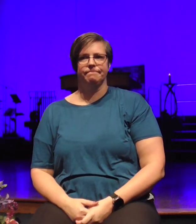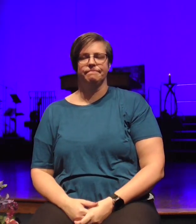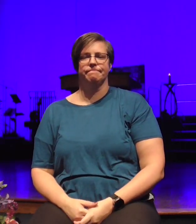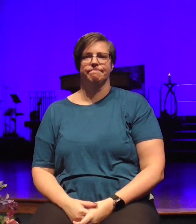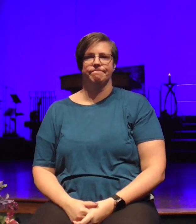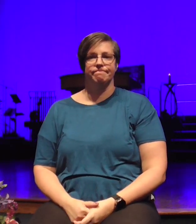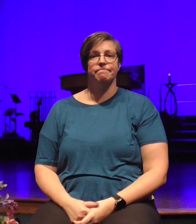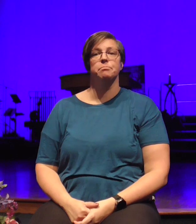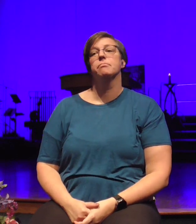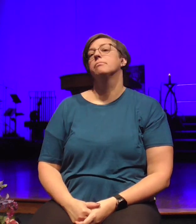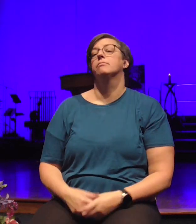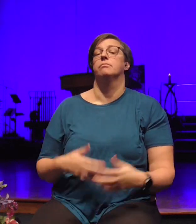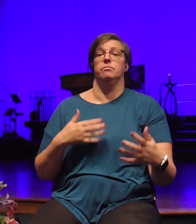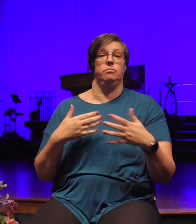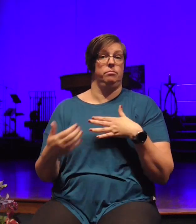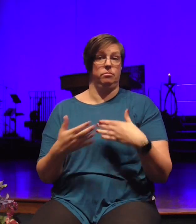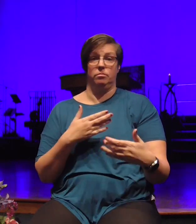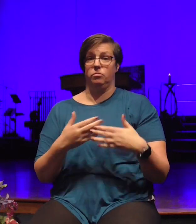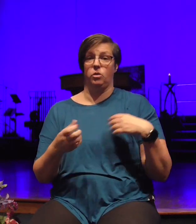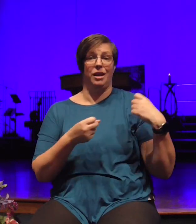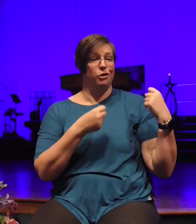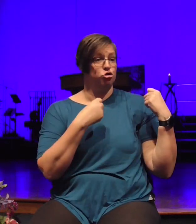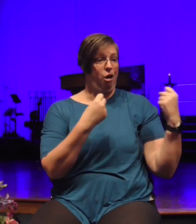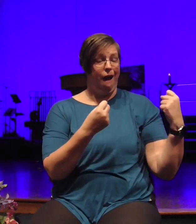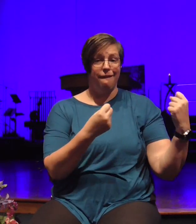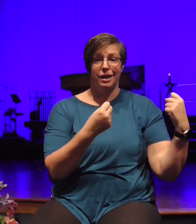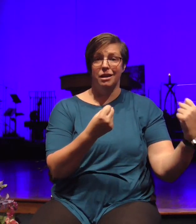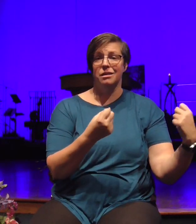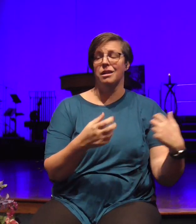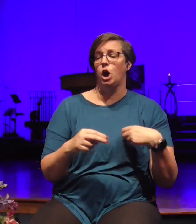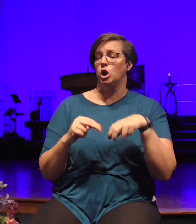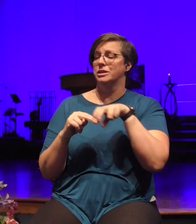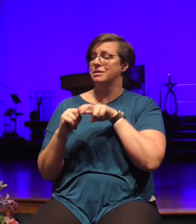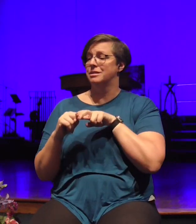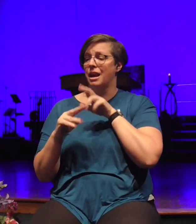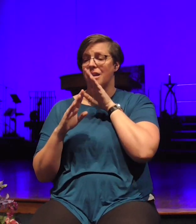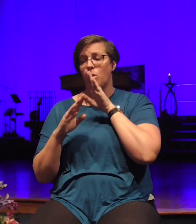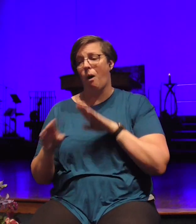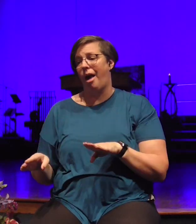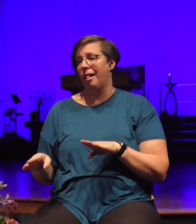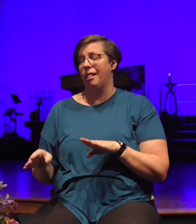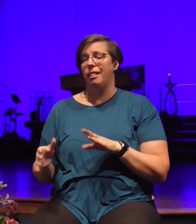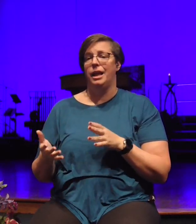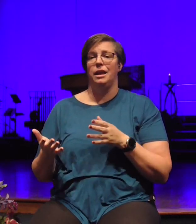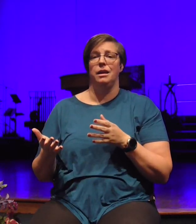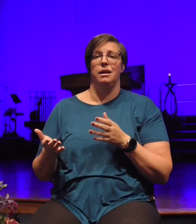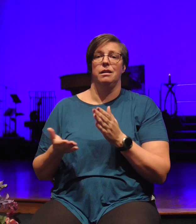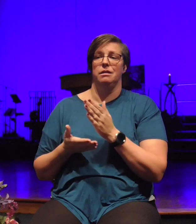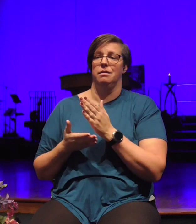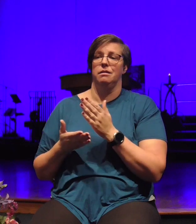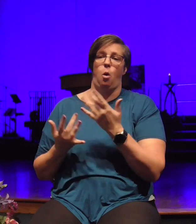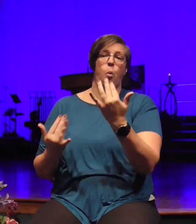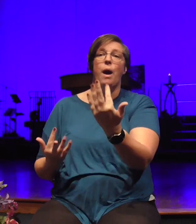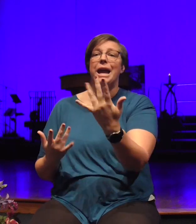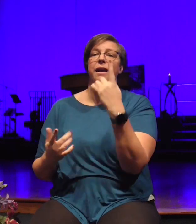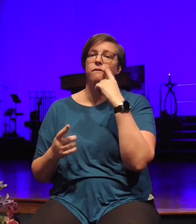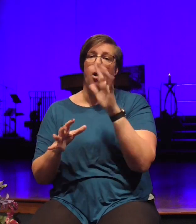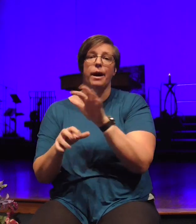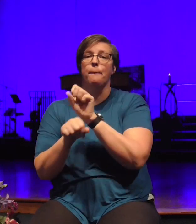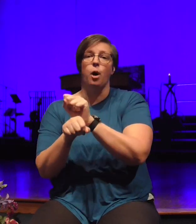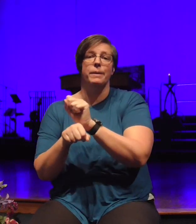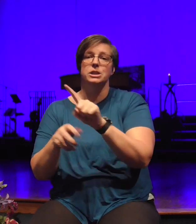That whether we're driving a car or we're sitting quietly someplace, we're waiting for an appointment to